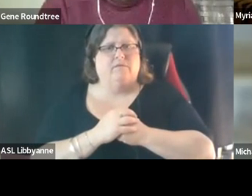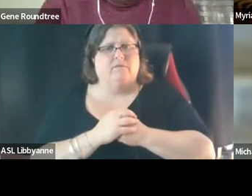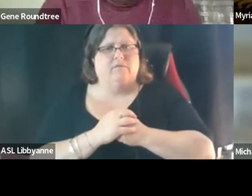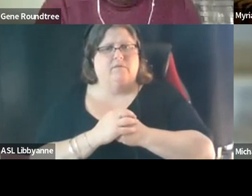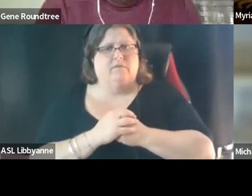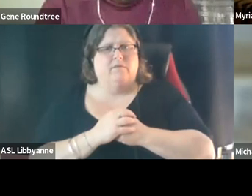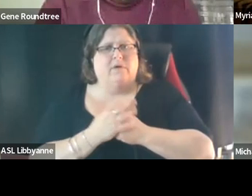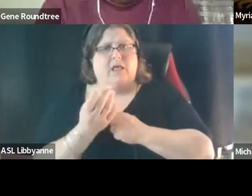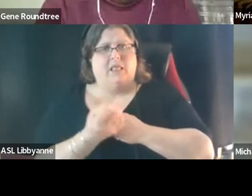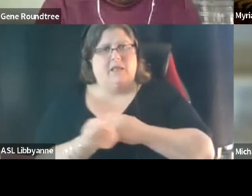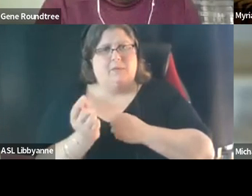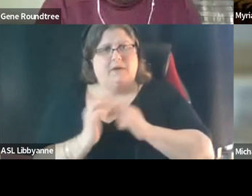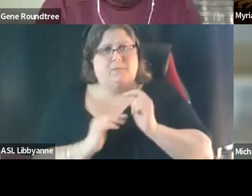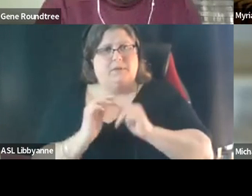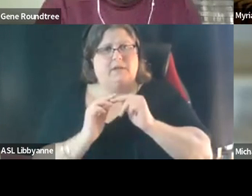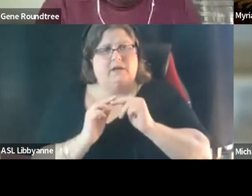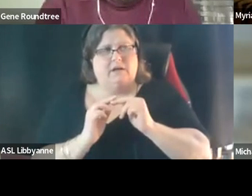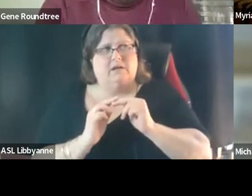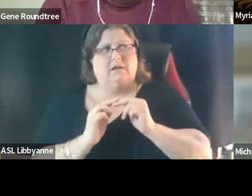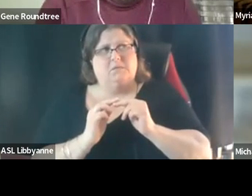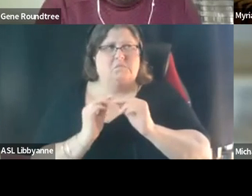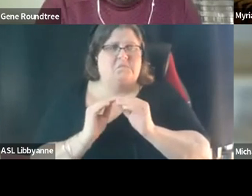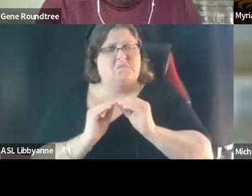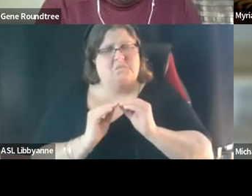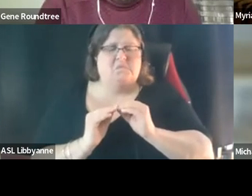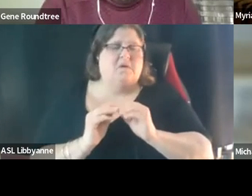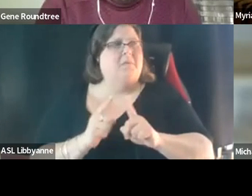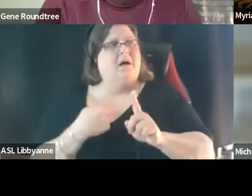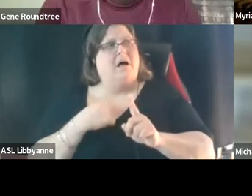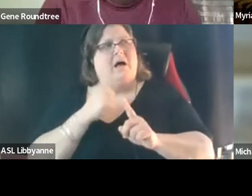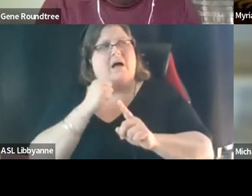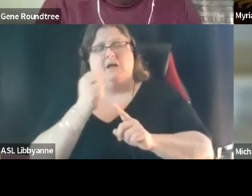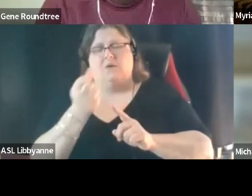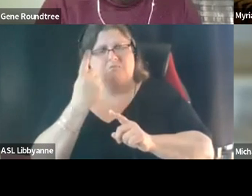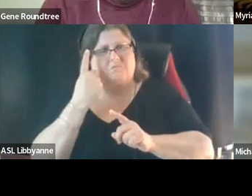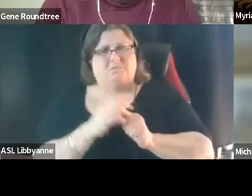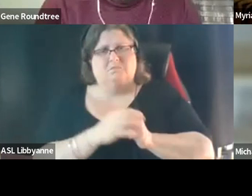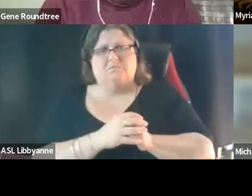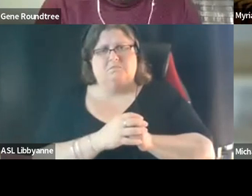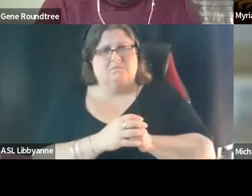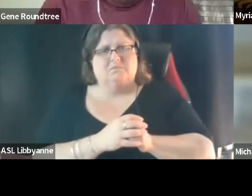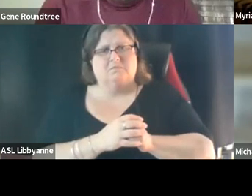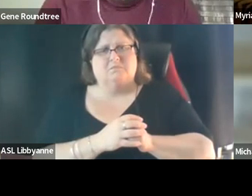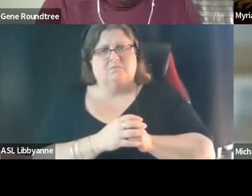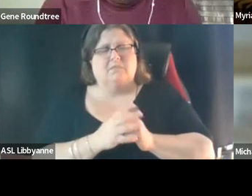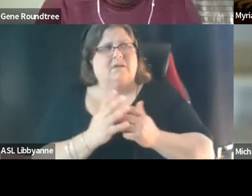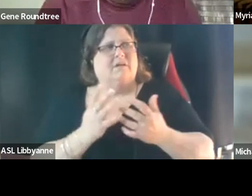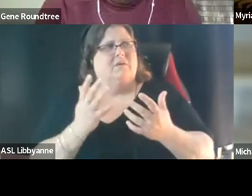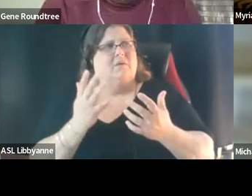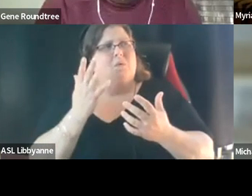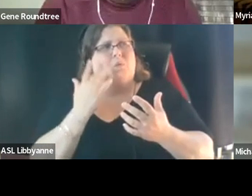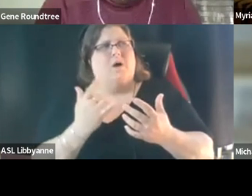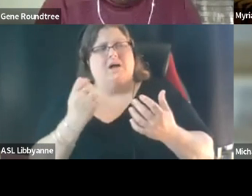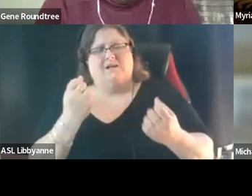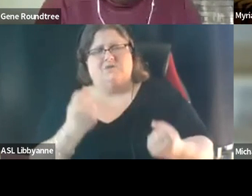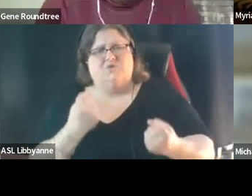a little bit of building improvements, but I just don't understand. What is it that's causing so much turnover?